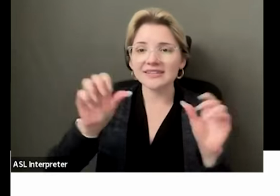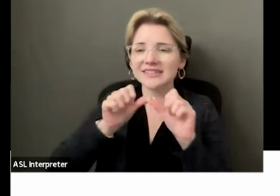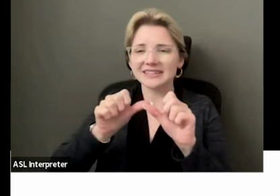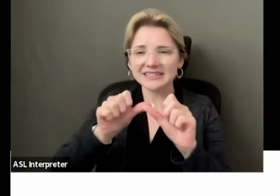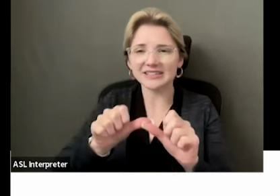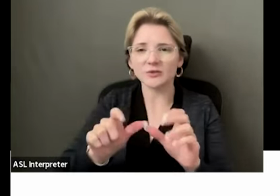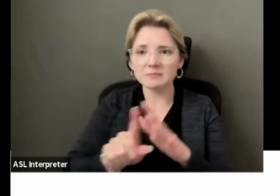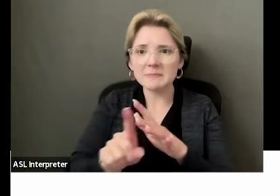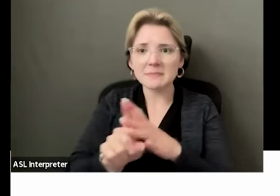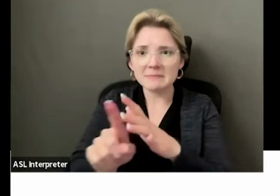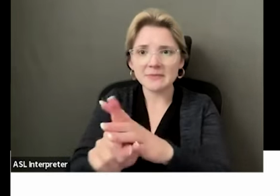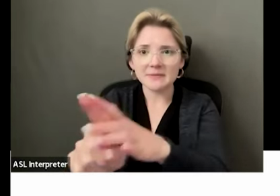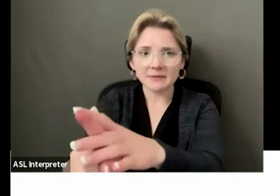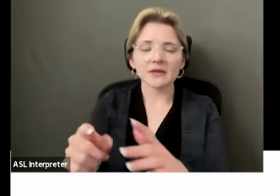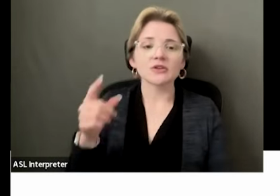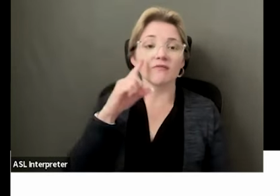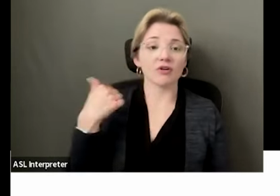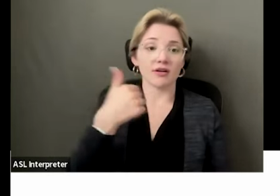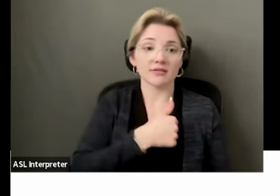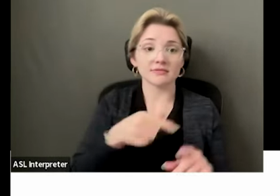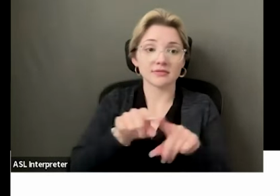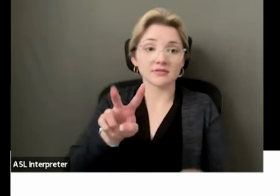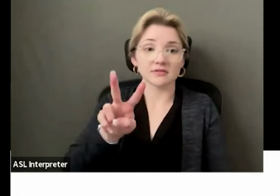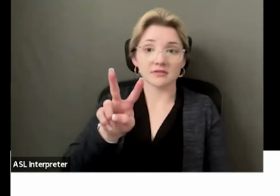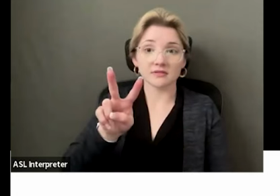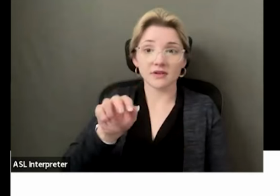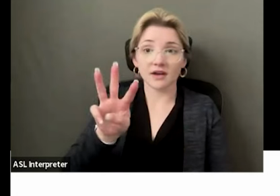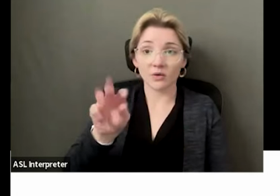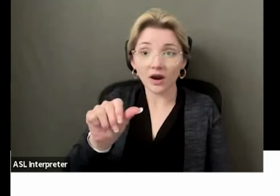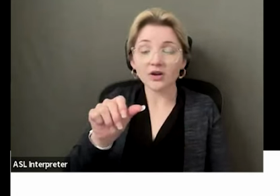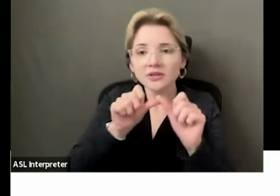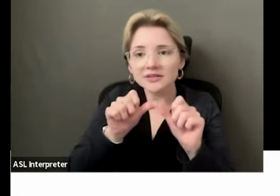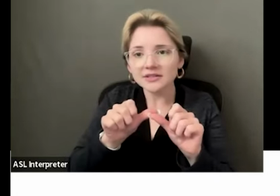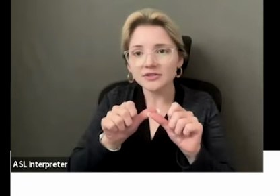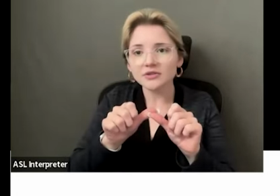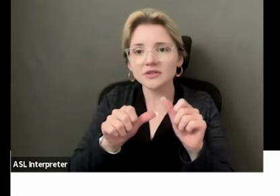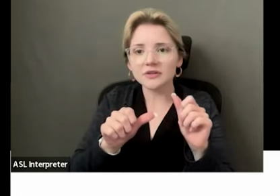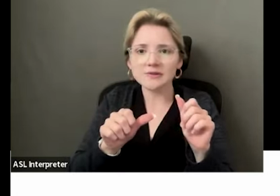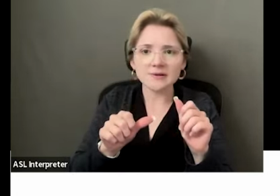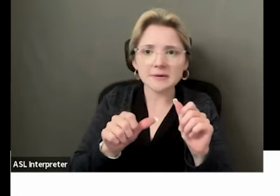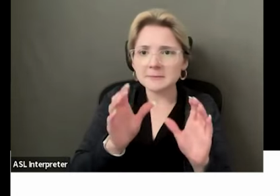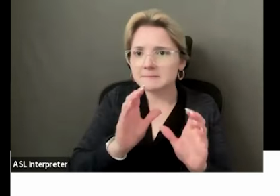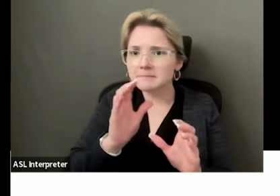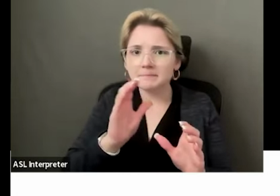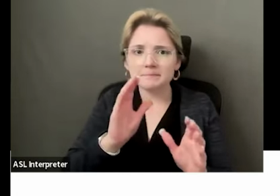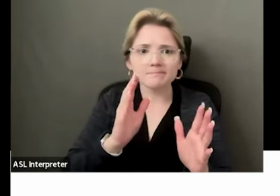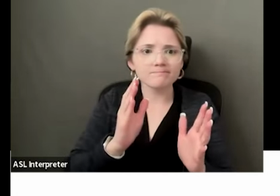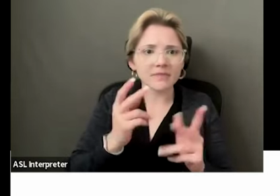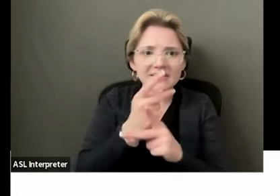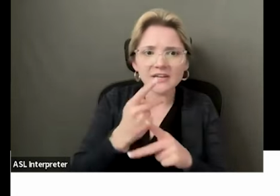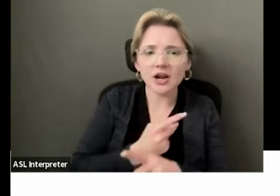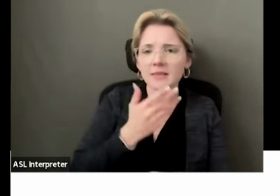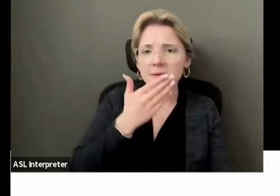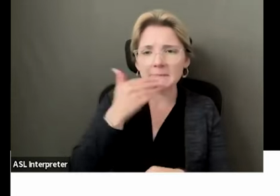opportunity to continue to think through that and talk and share with what does that mean as we create regulations and